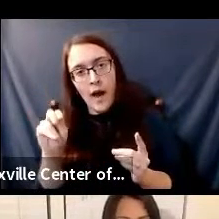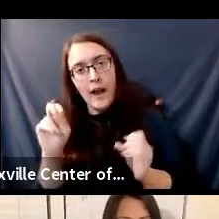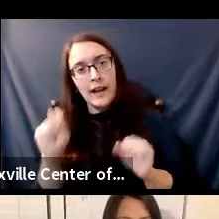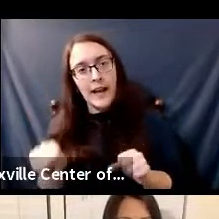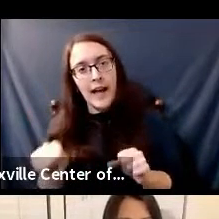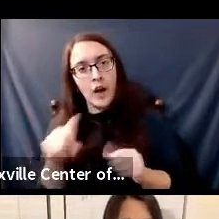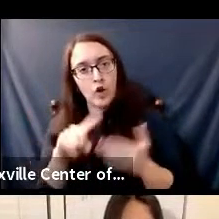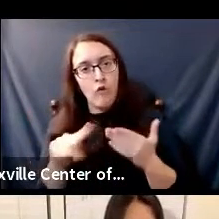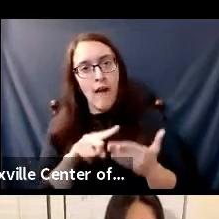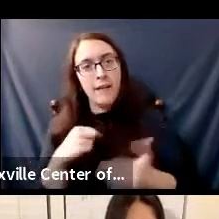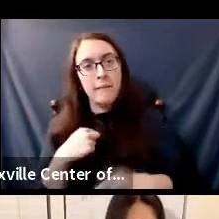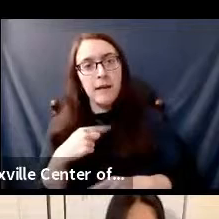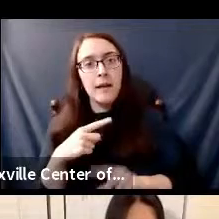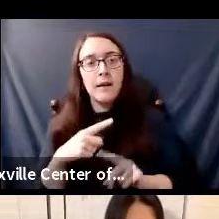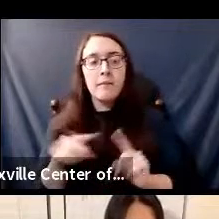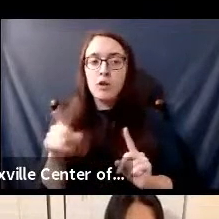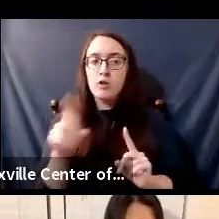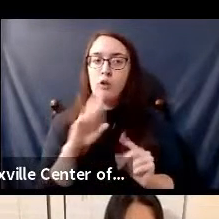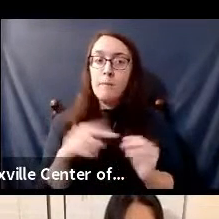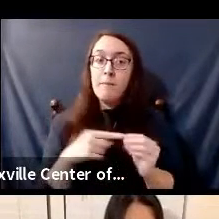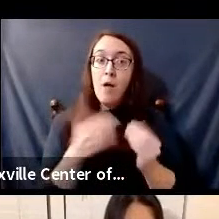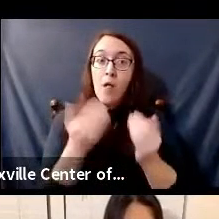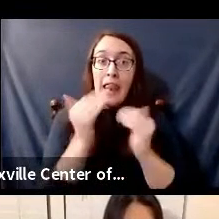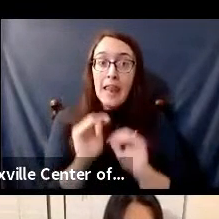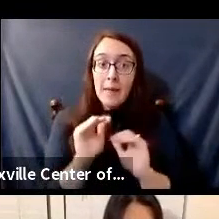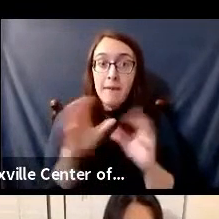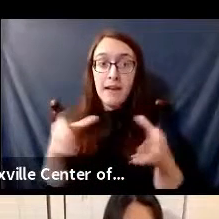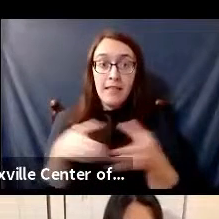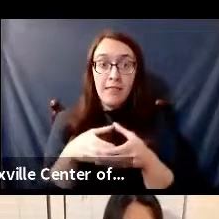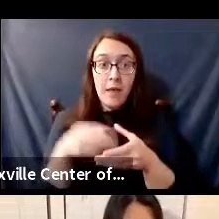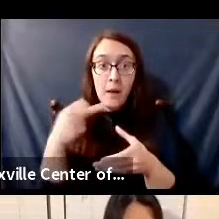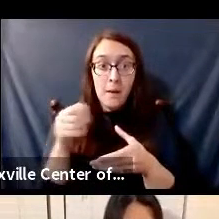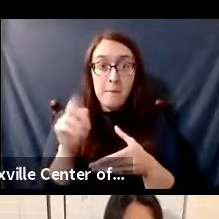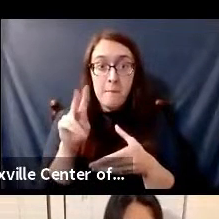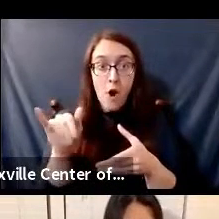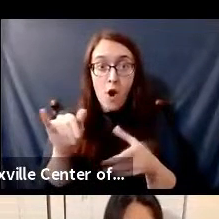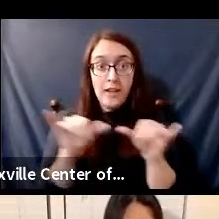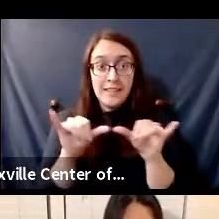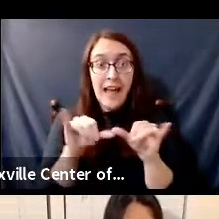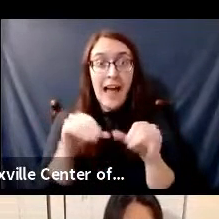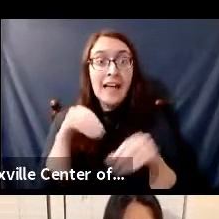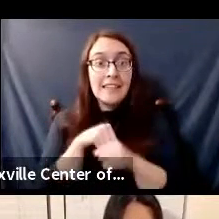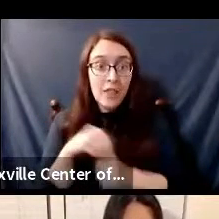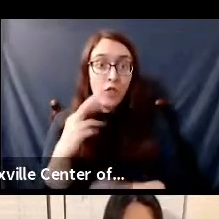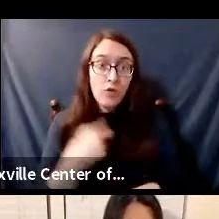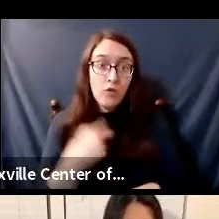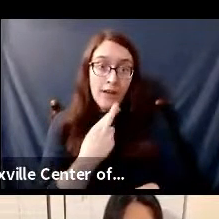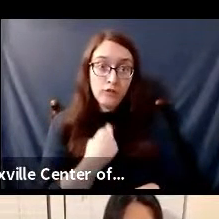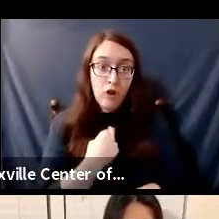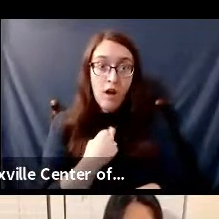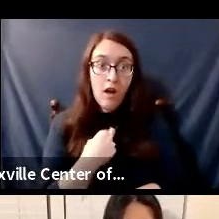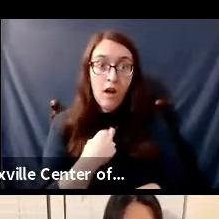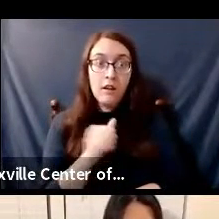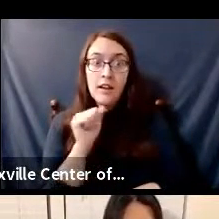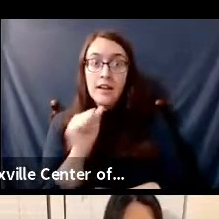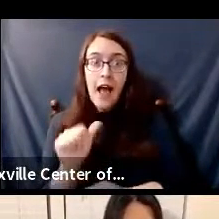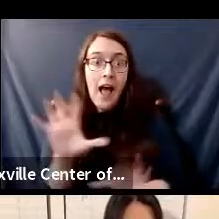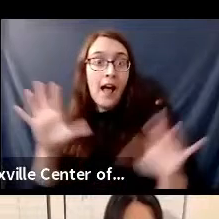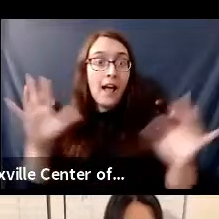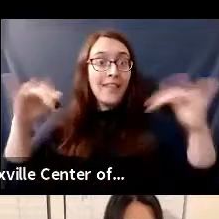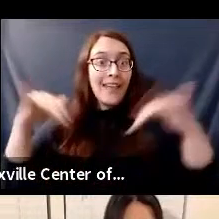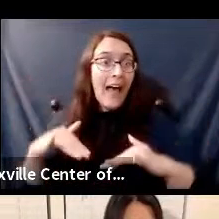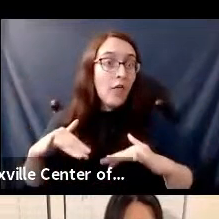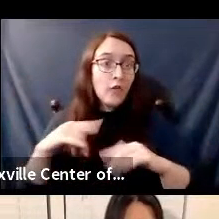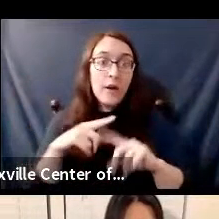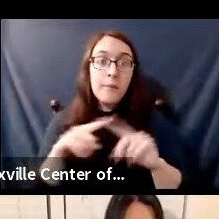about is limiting the party size in the restaurant. It's not a gathering. It's limiting how many people you can actually seat at a